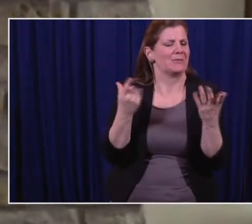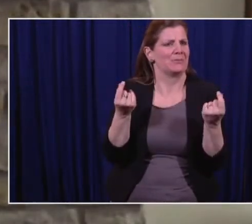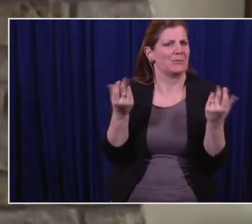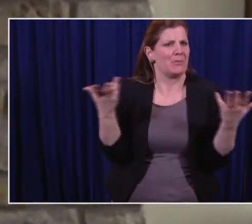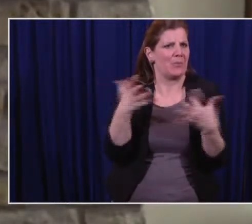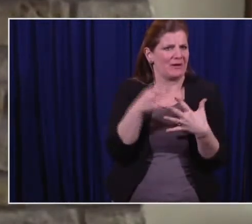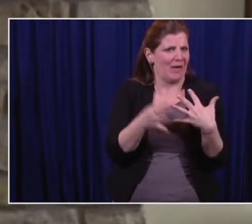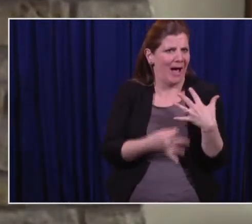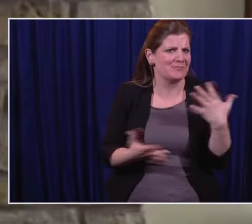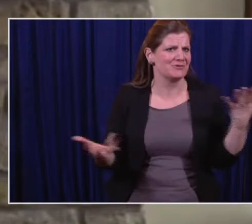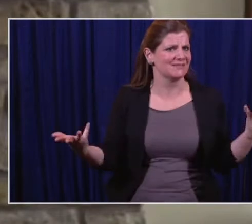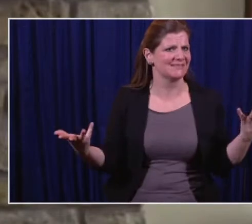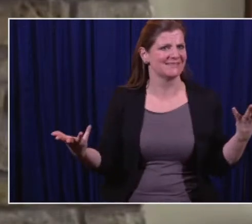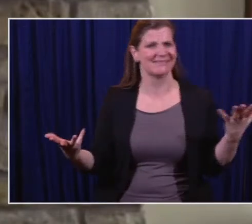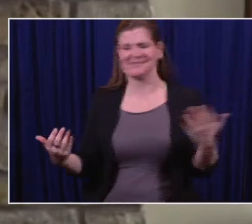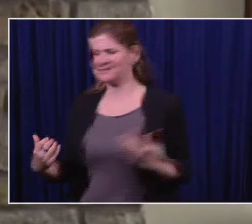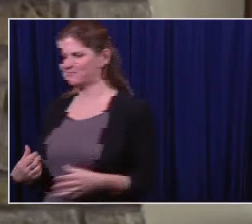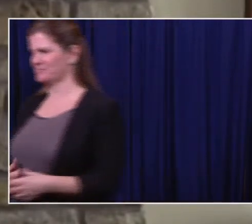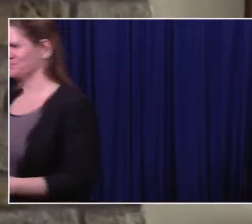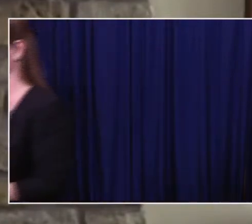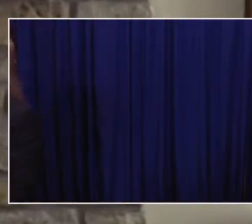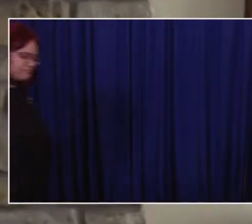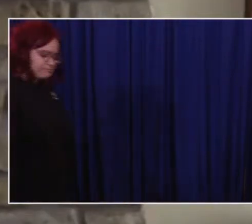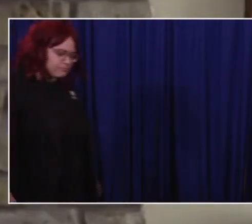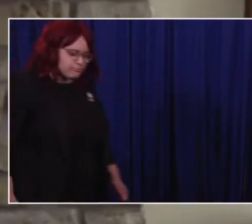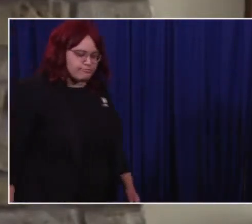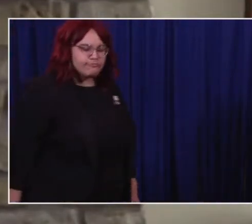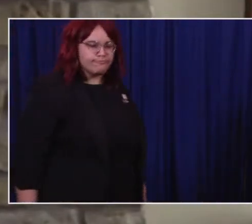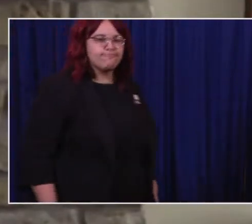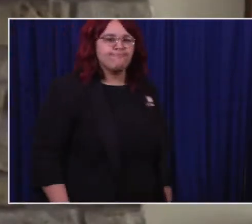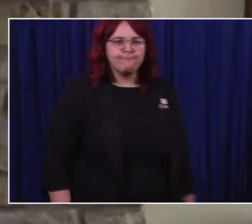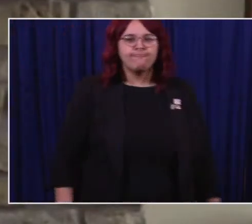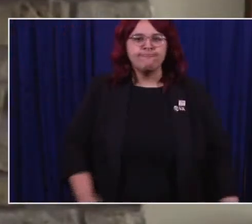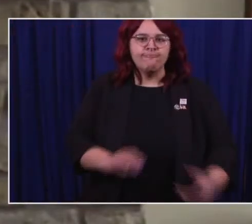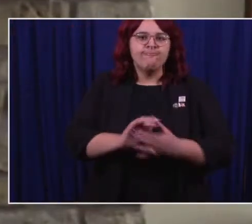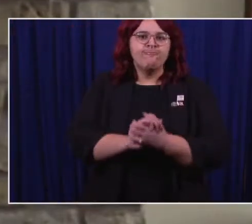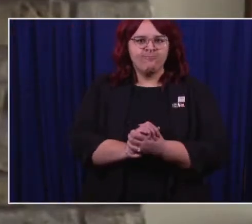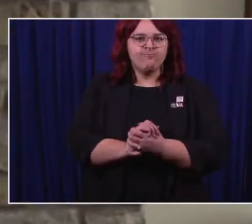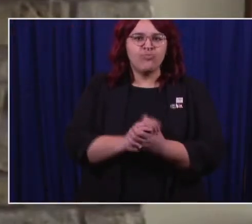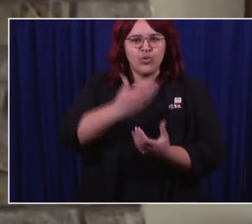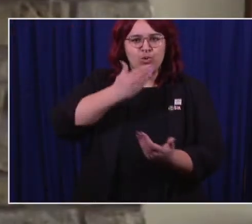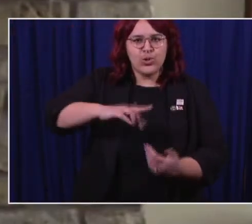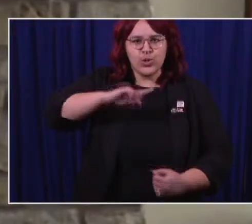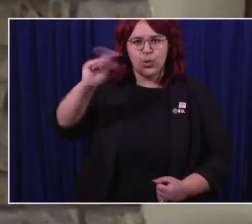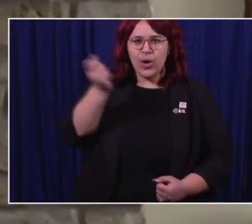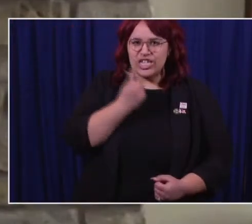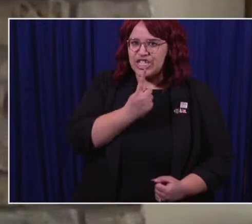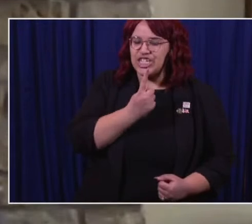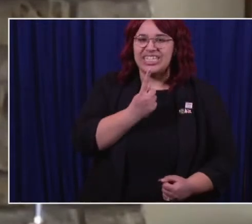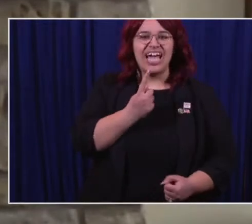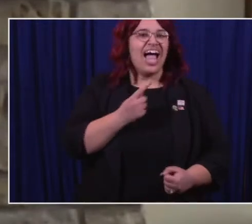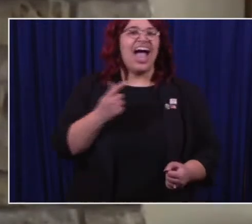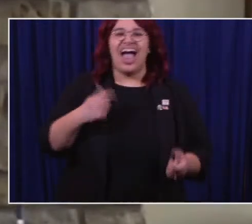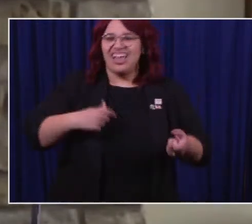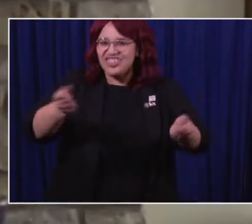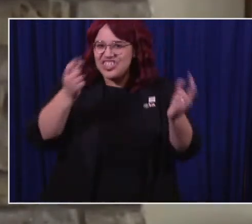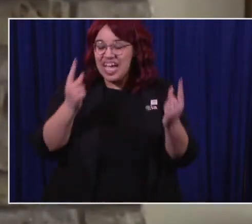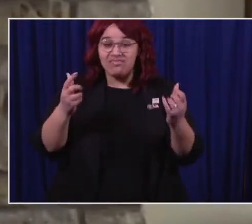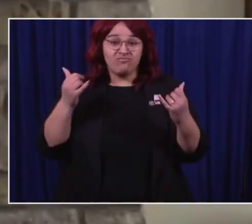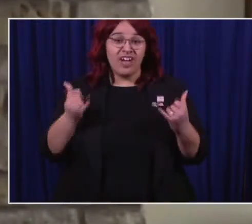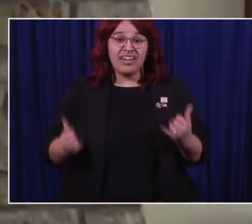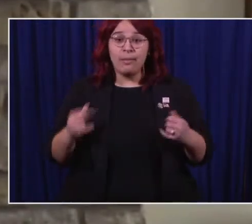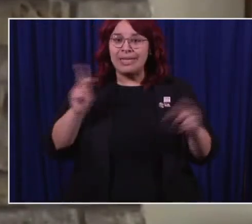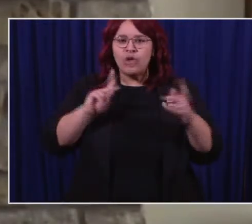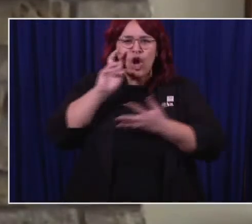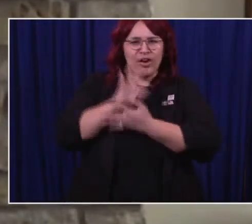precautions? Yeah, it's a good question. And it's no wonder people are confused. They're hearing all kinds of different